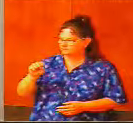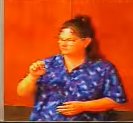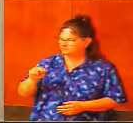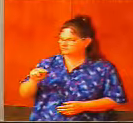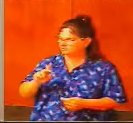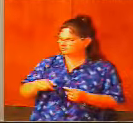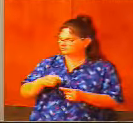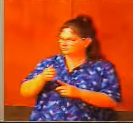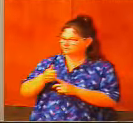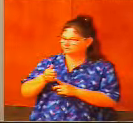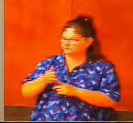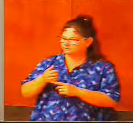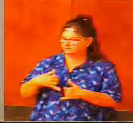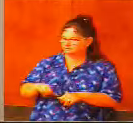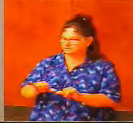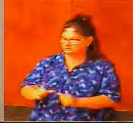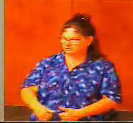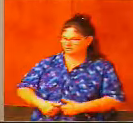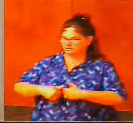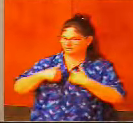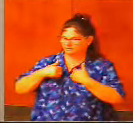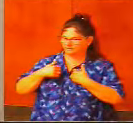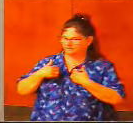while he was still alive.